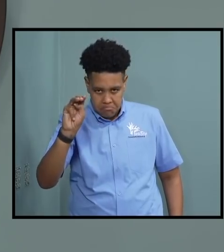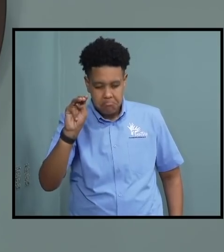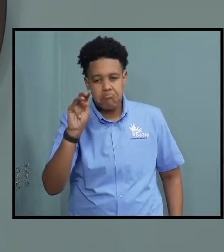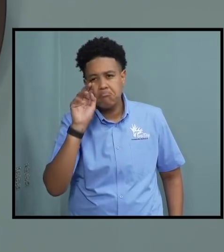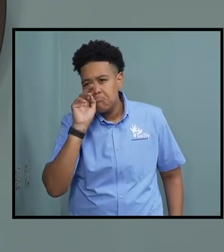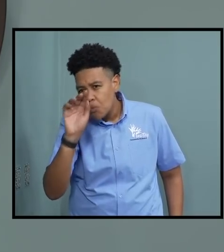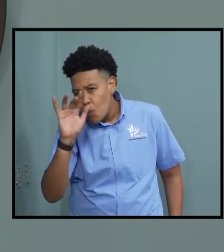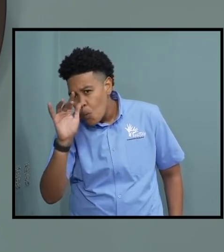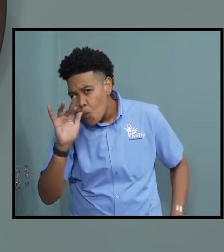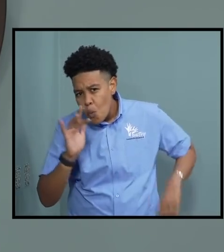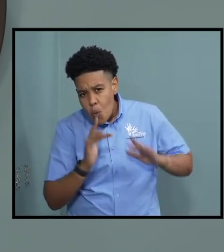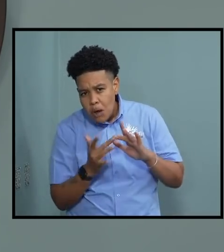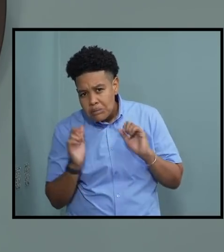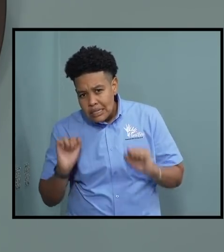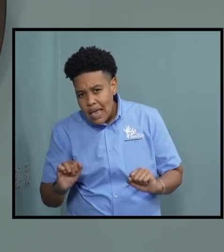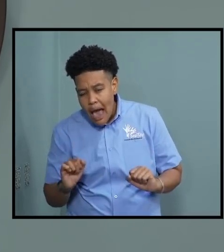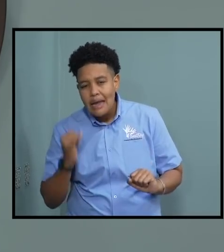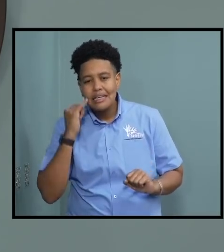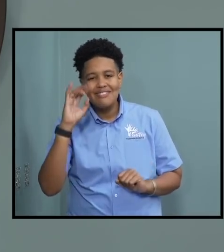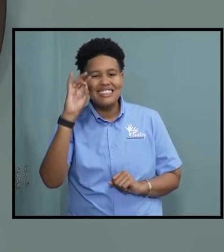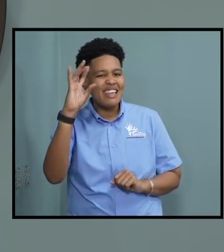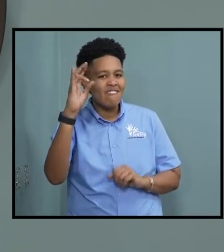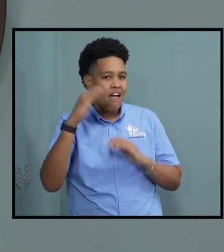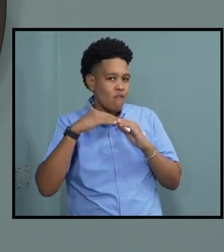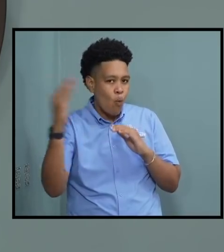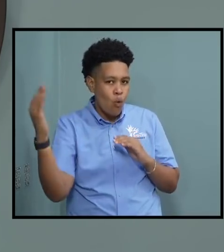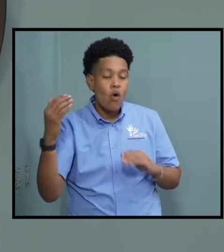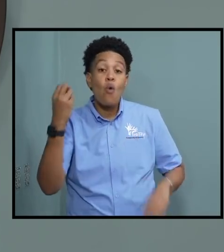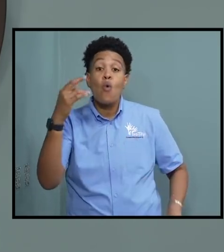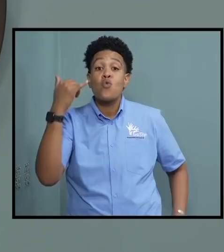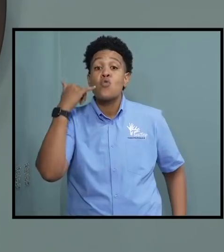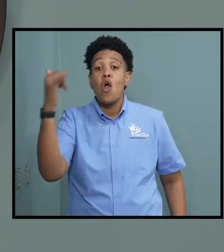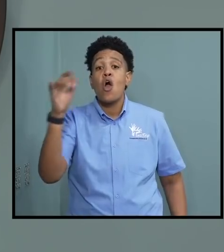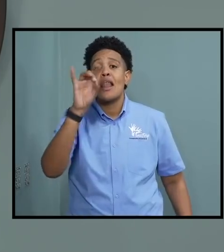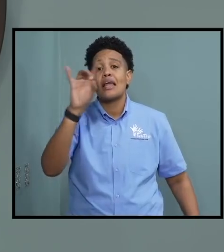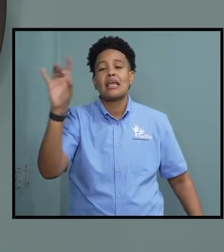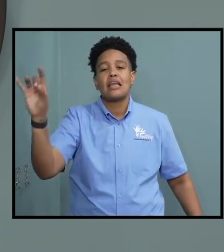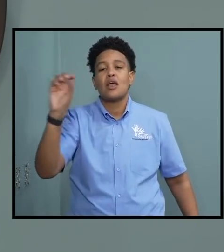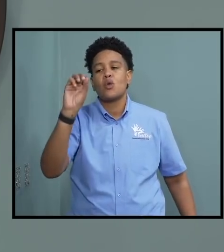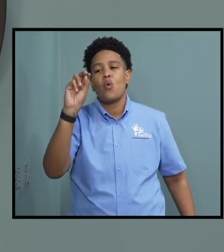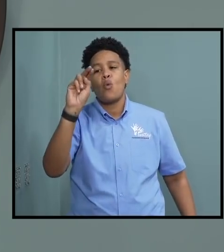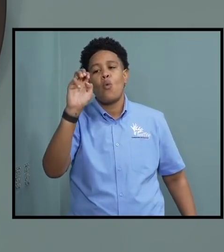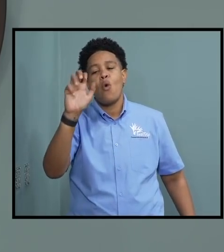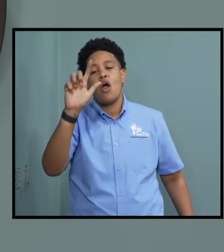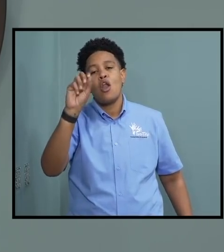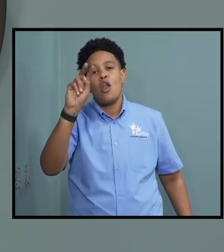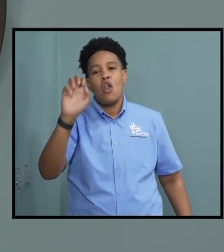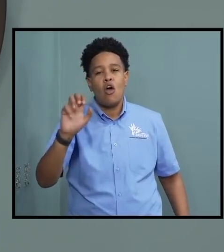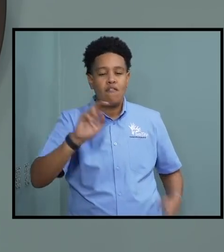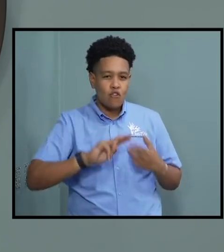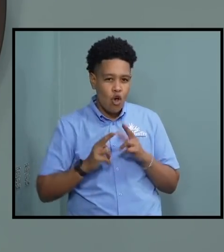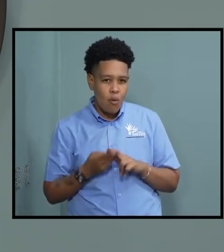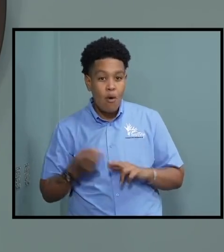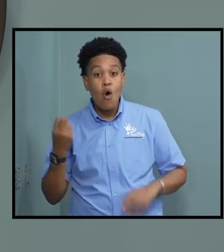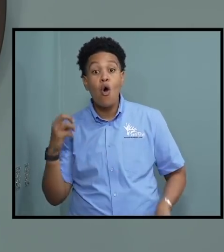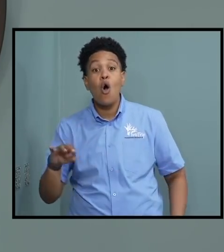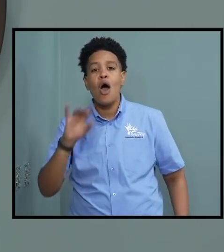www.moh.gov.jm. Or you can call the 888 One Love number or